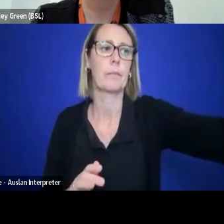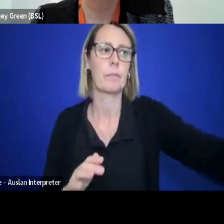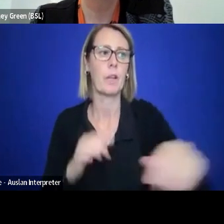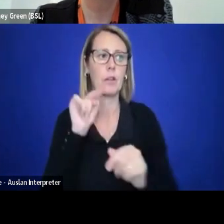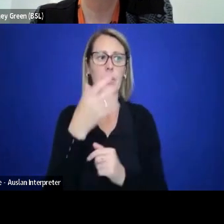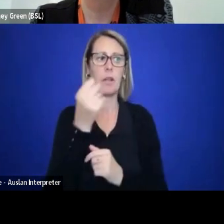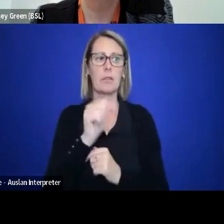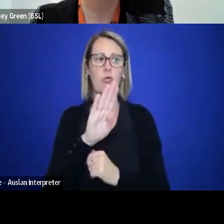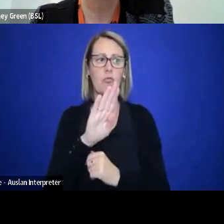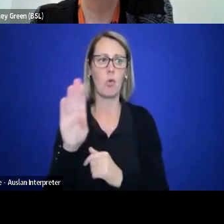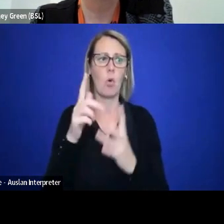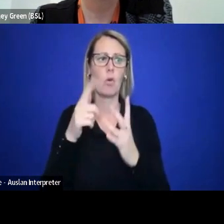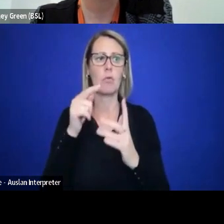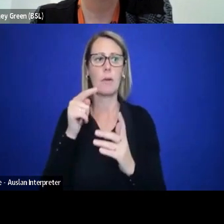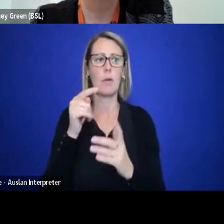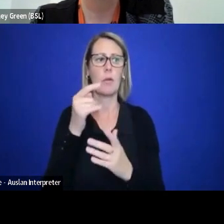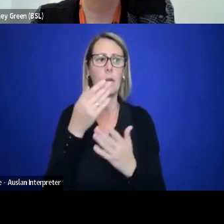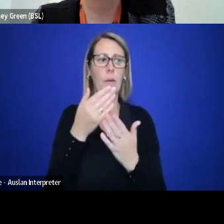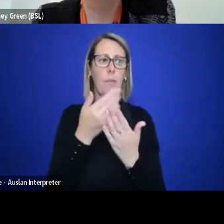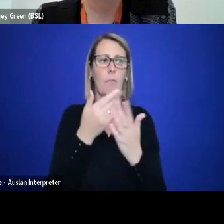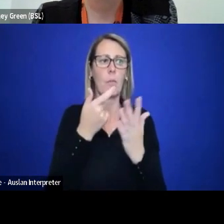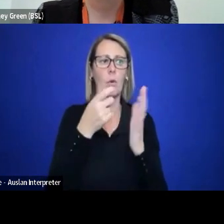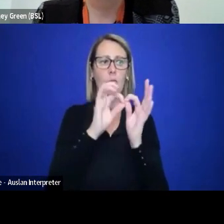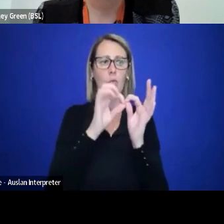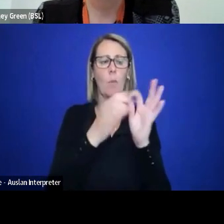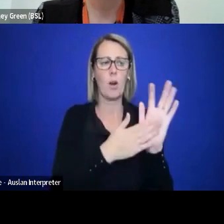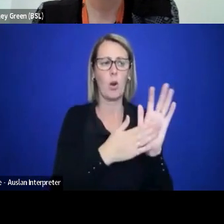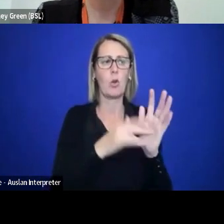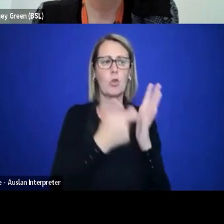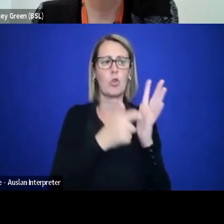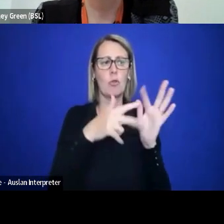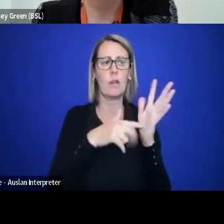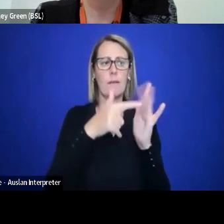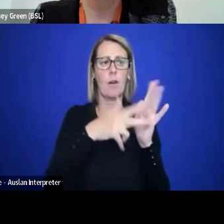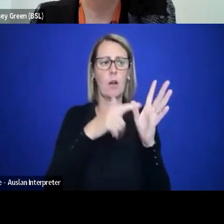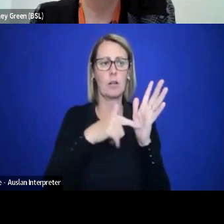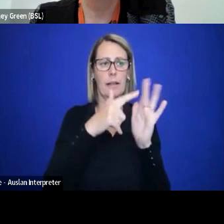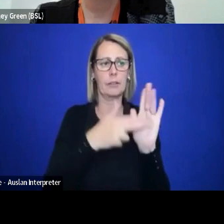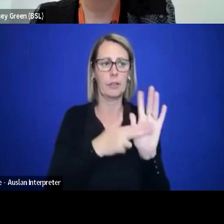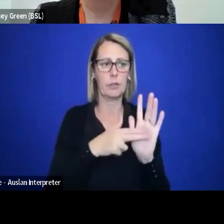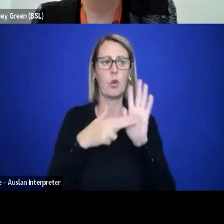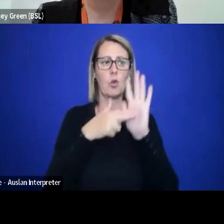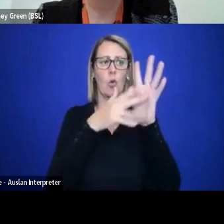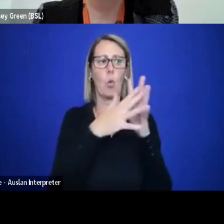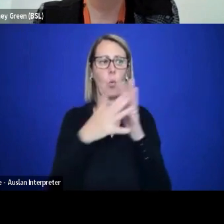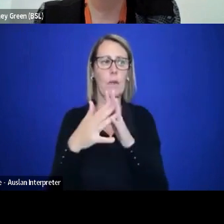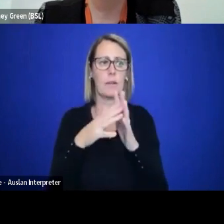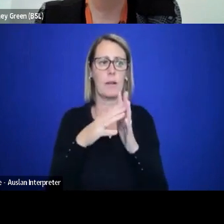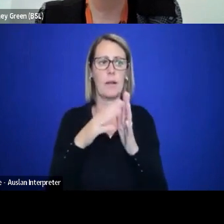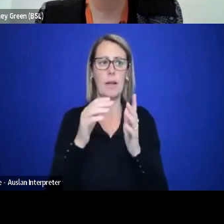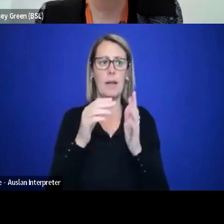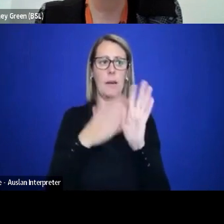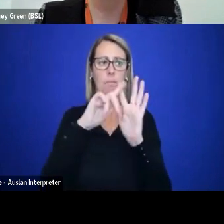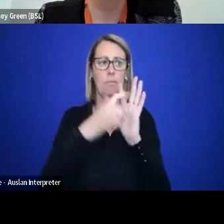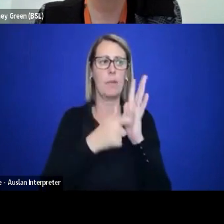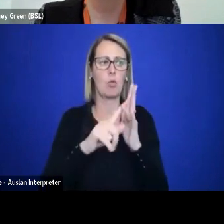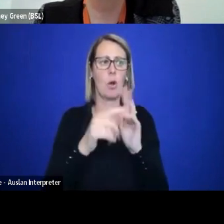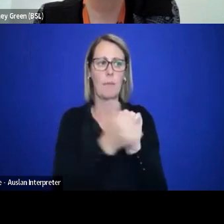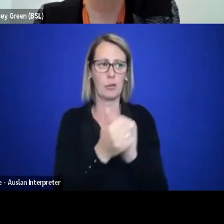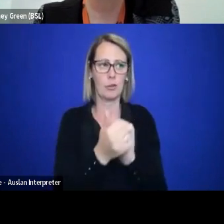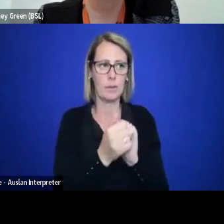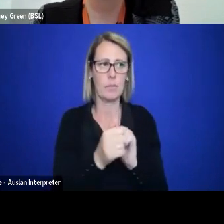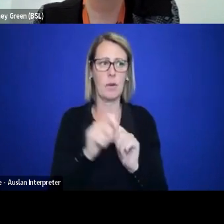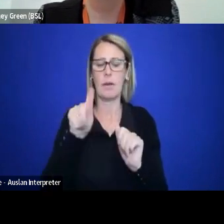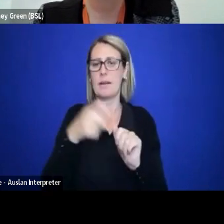of Broadmeadows Revitalisation, Northwest Metropolitan Partnership, Neighbourhood